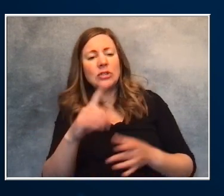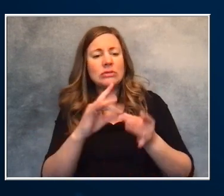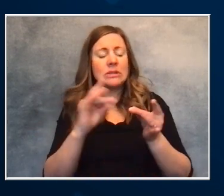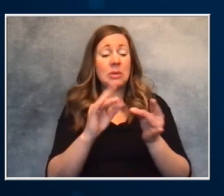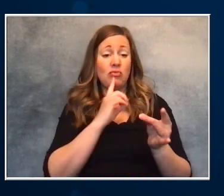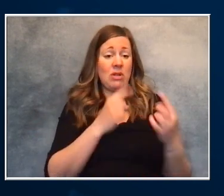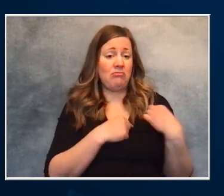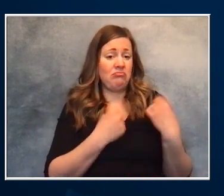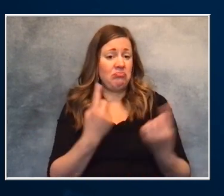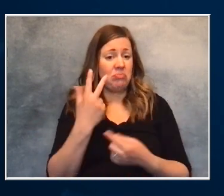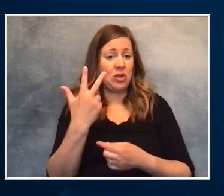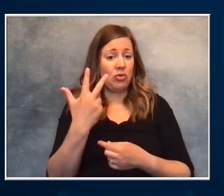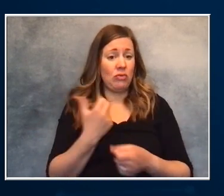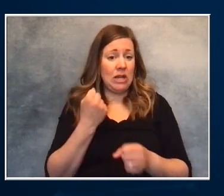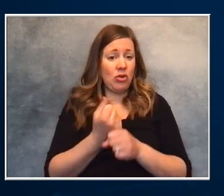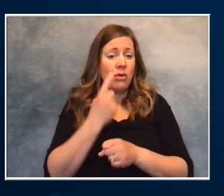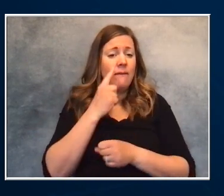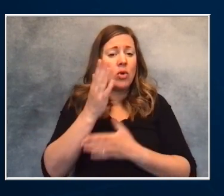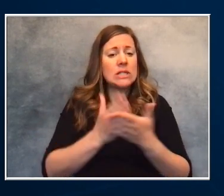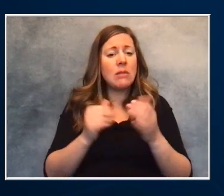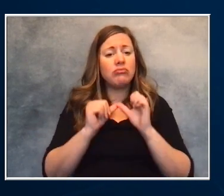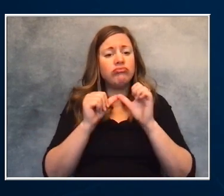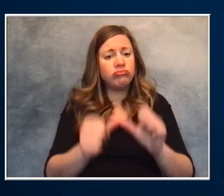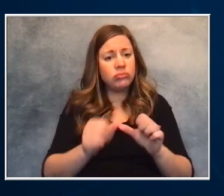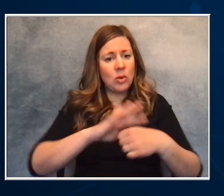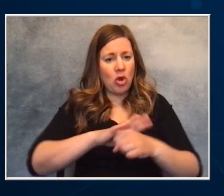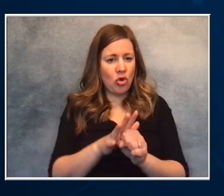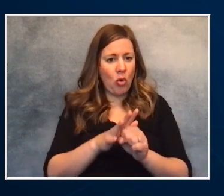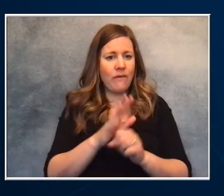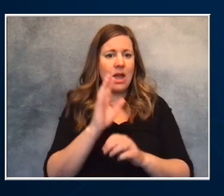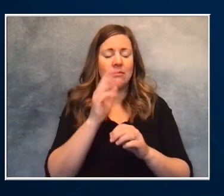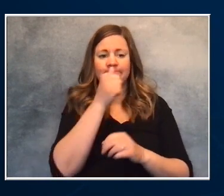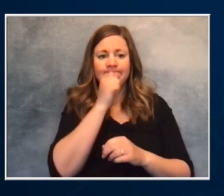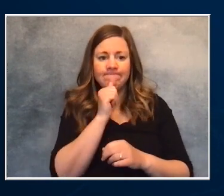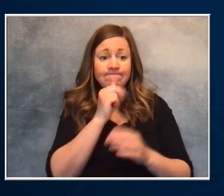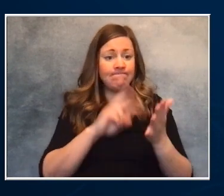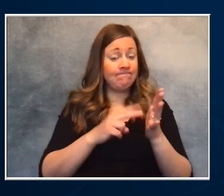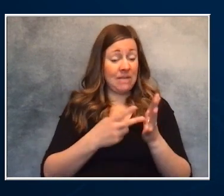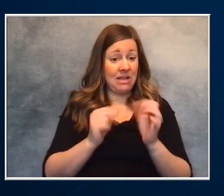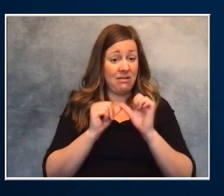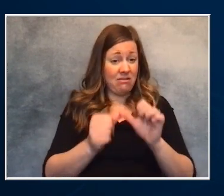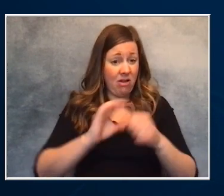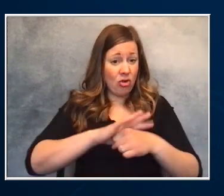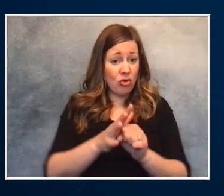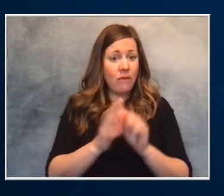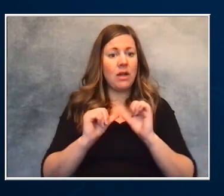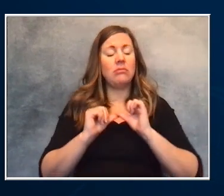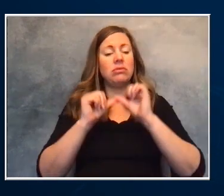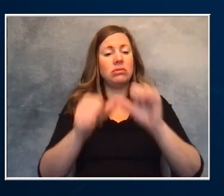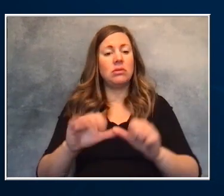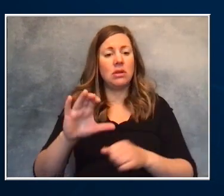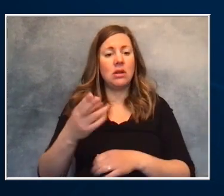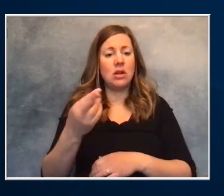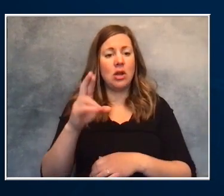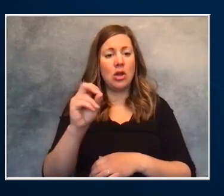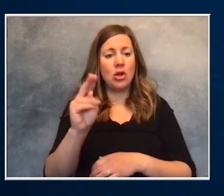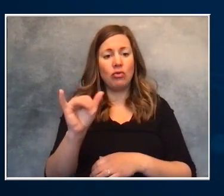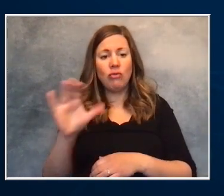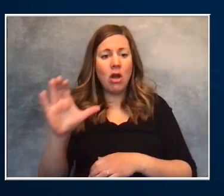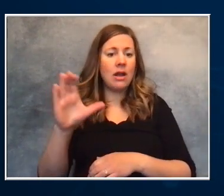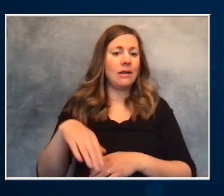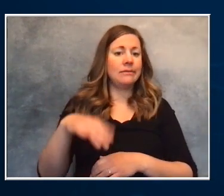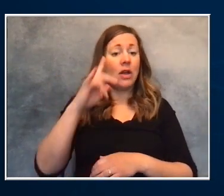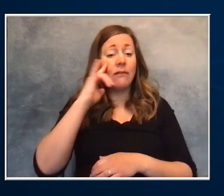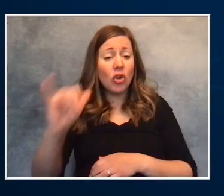years for some of these long COVID sufferers. Does that make long COVID a chronic condition, a forever condition, in your